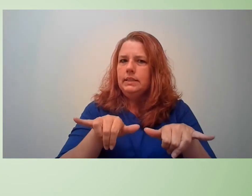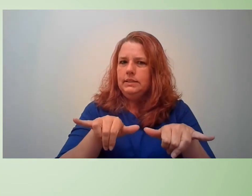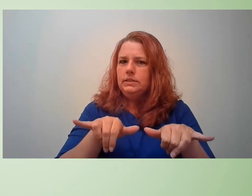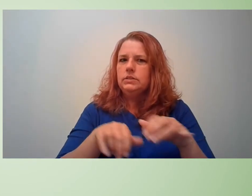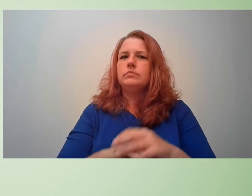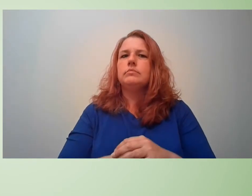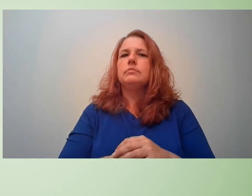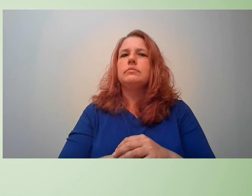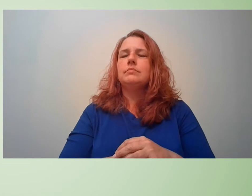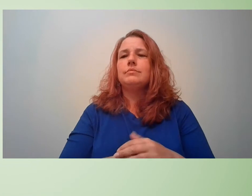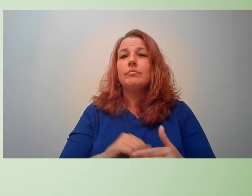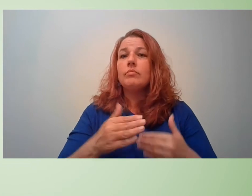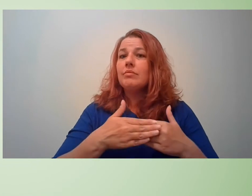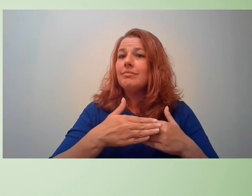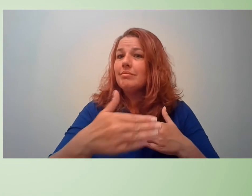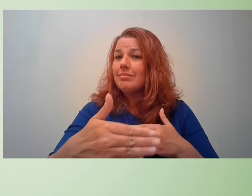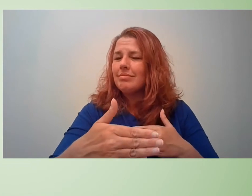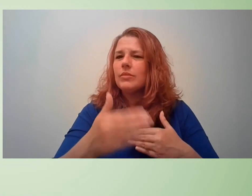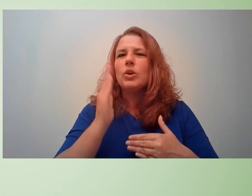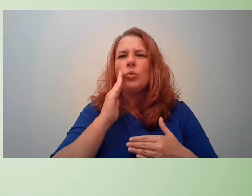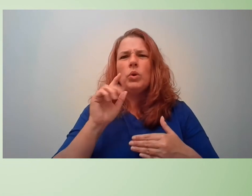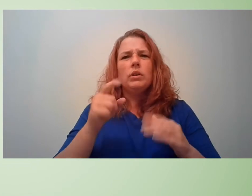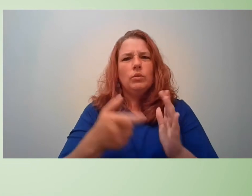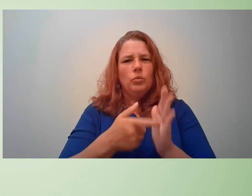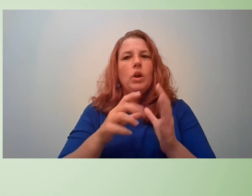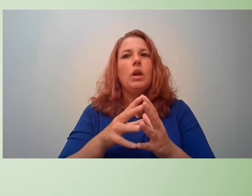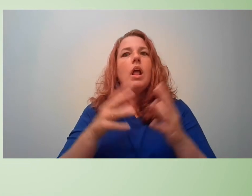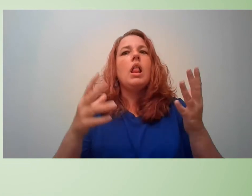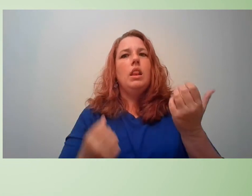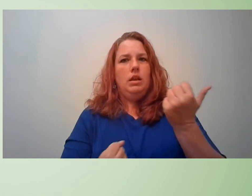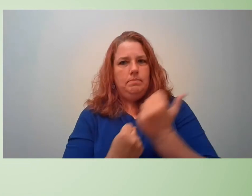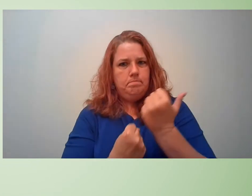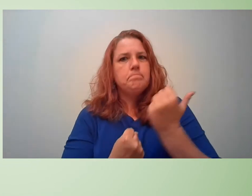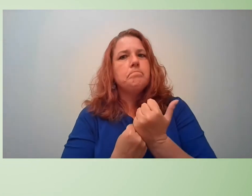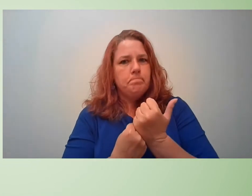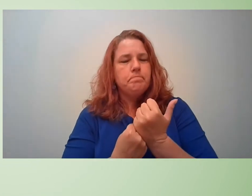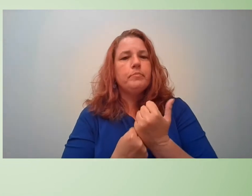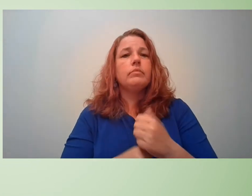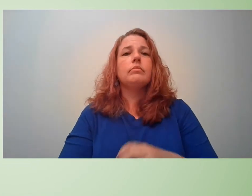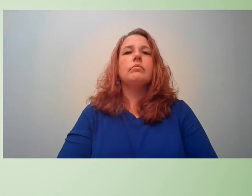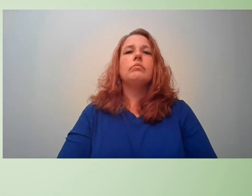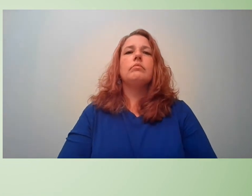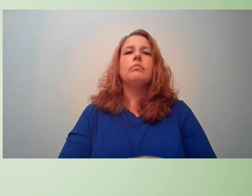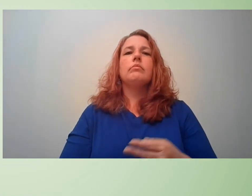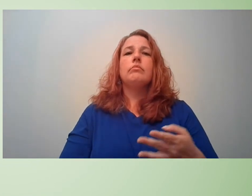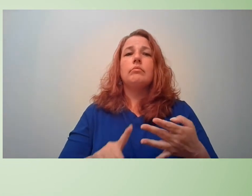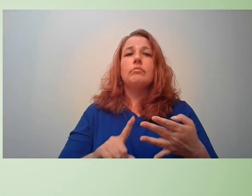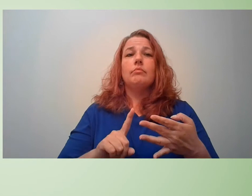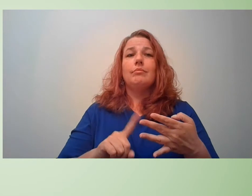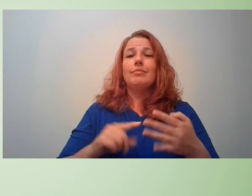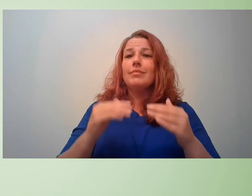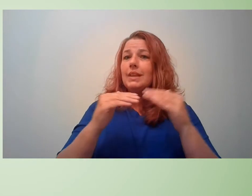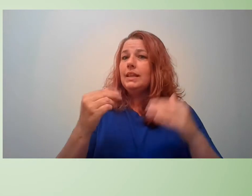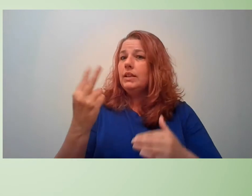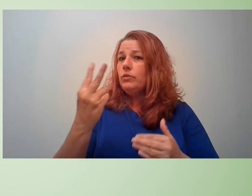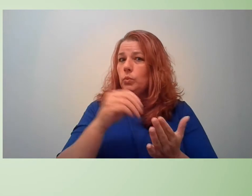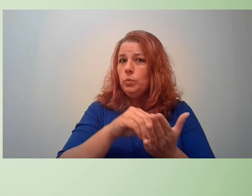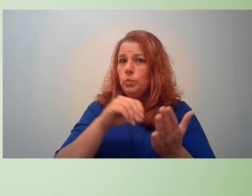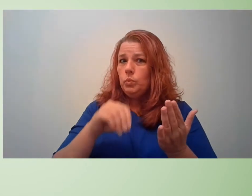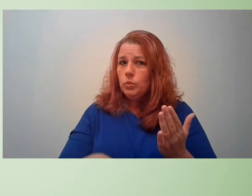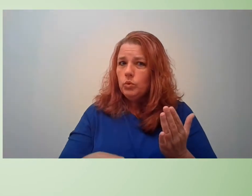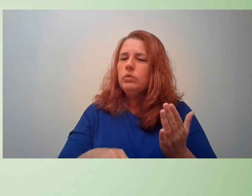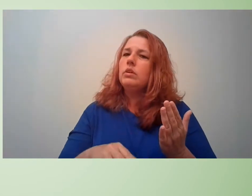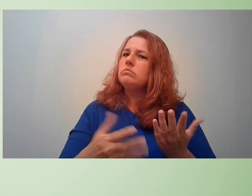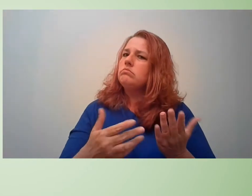understanding and will need frequent support. A Level 3 student shows satisfactory understanding and may need support sometimes. Level